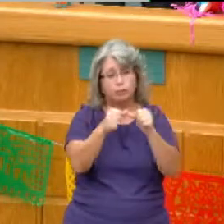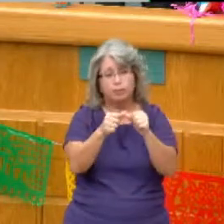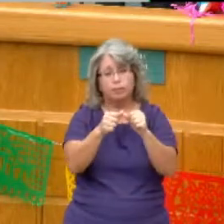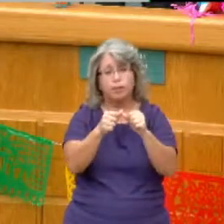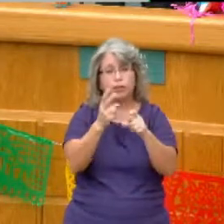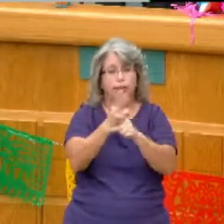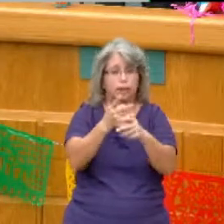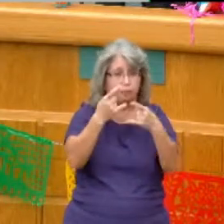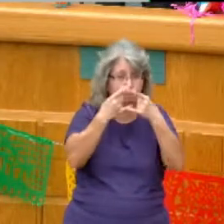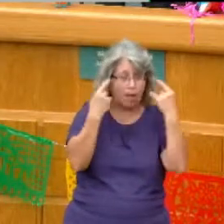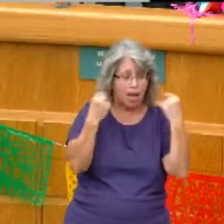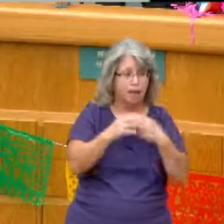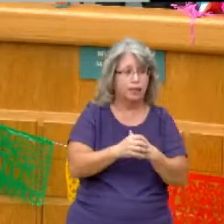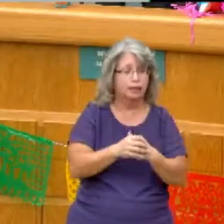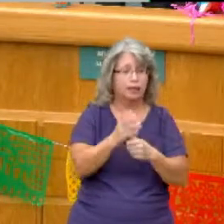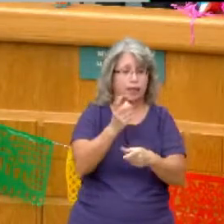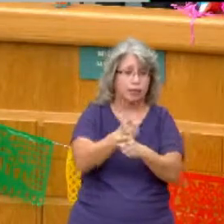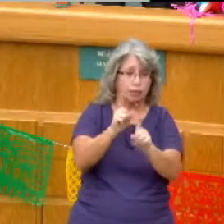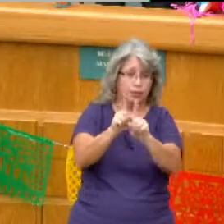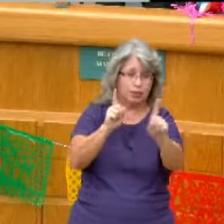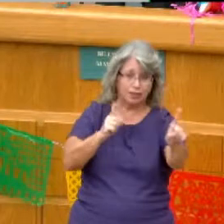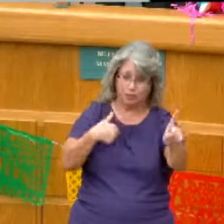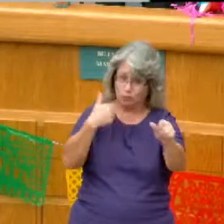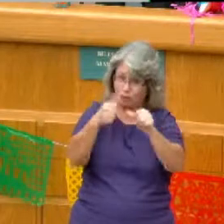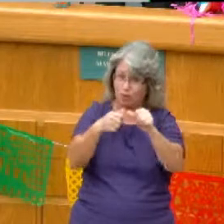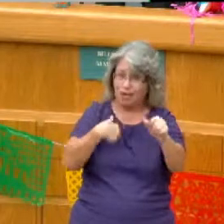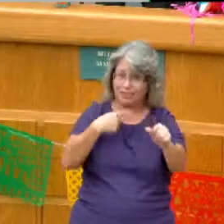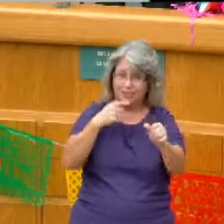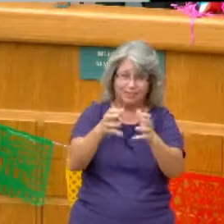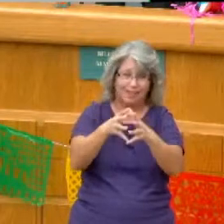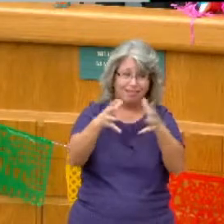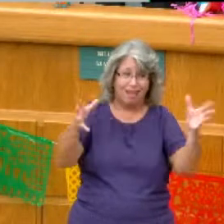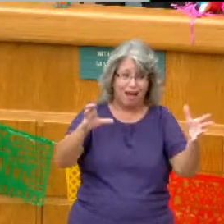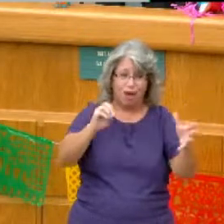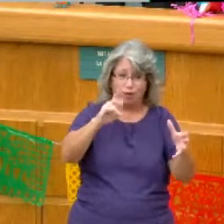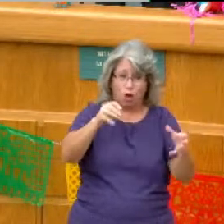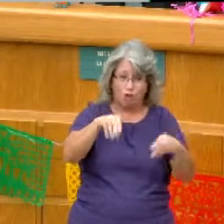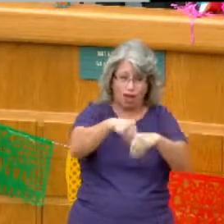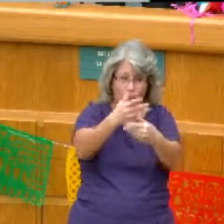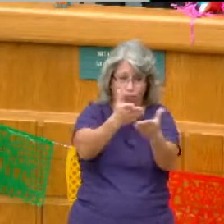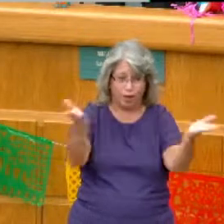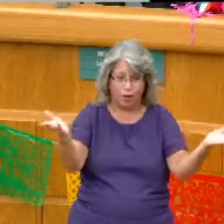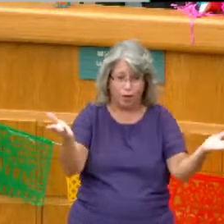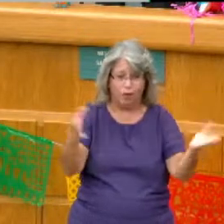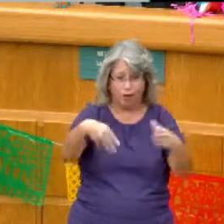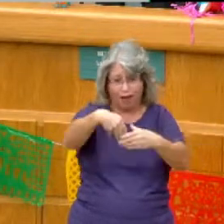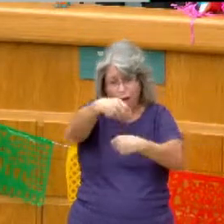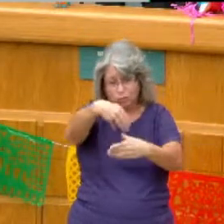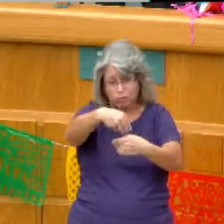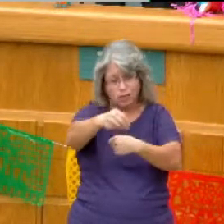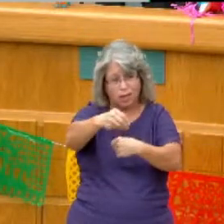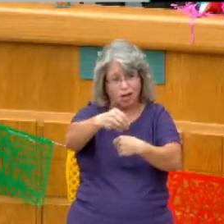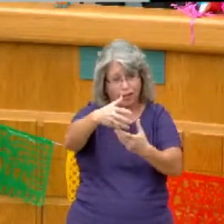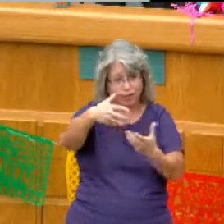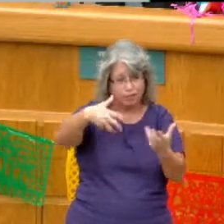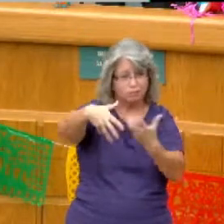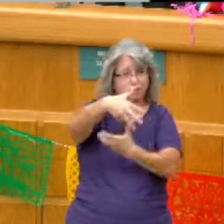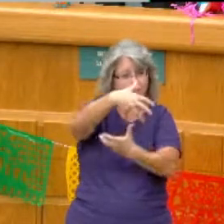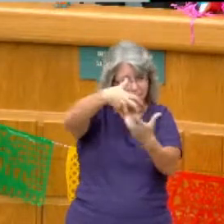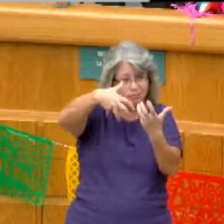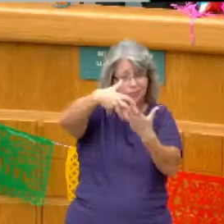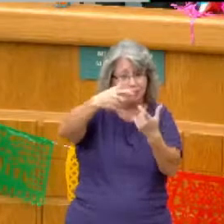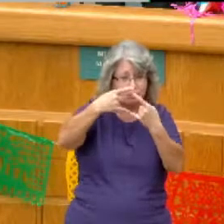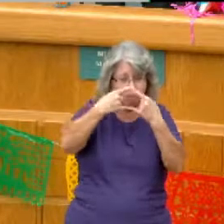would say there's a lot of COVID out there, even outside in crowded situations. You should probably wear a mask. If you're inside, certainly in crowded